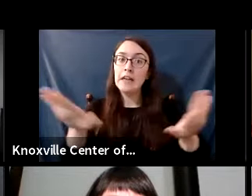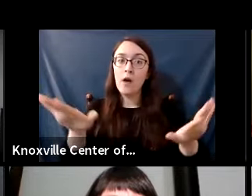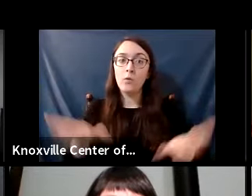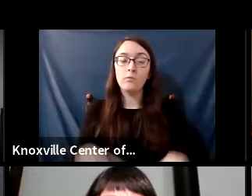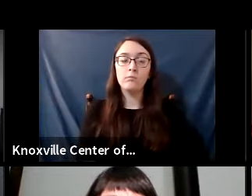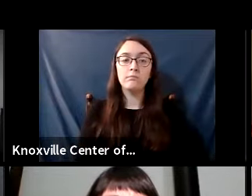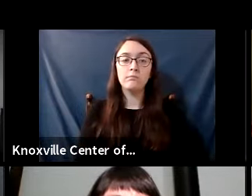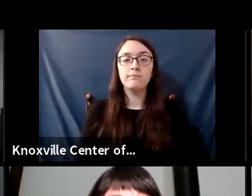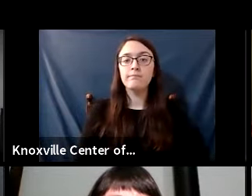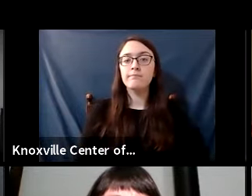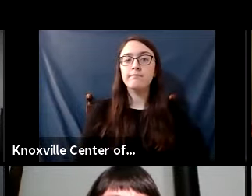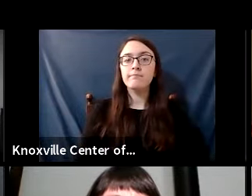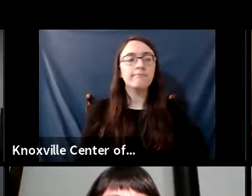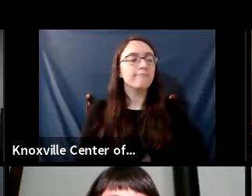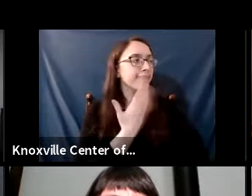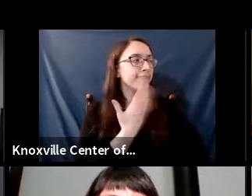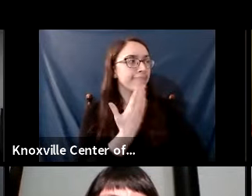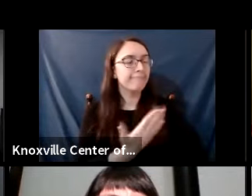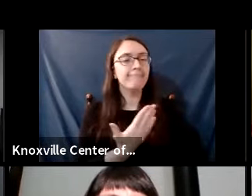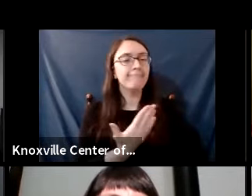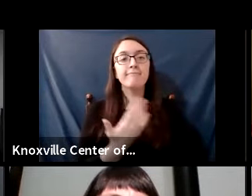Thank you. Questions?